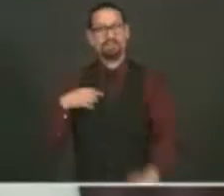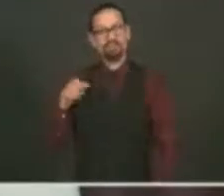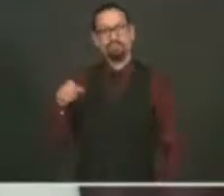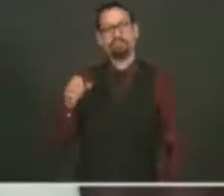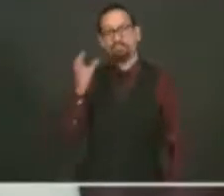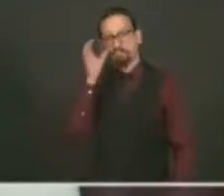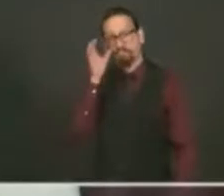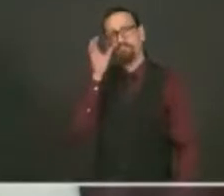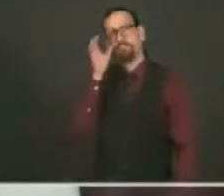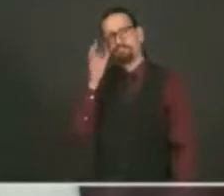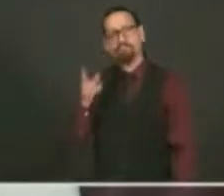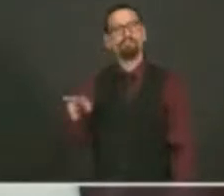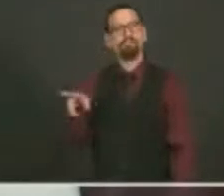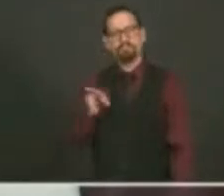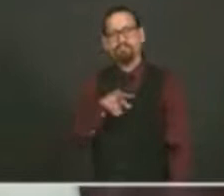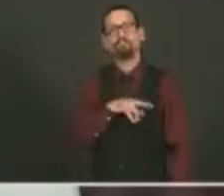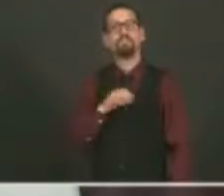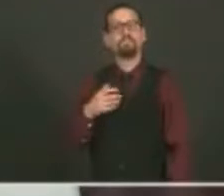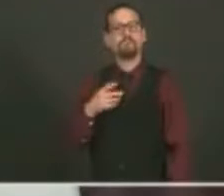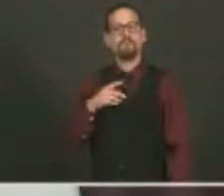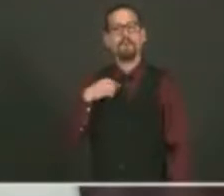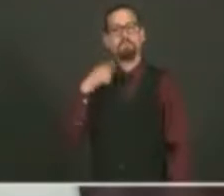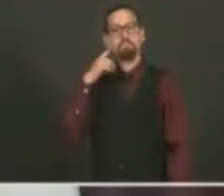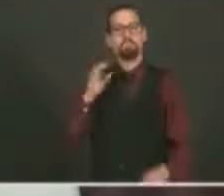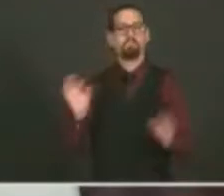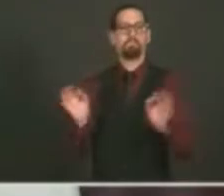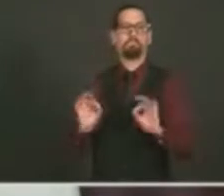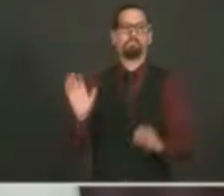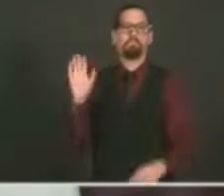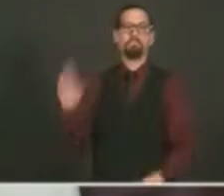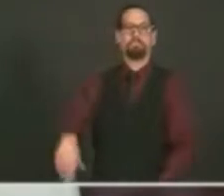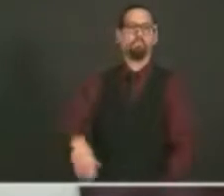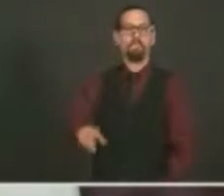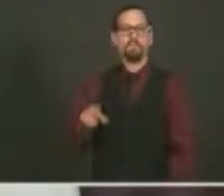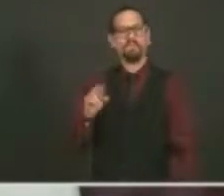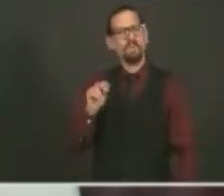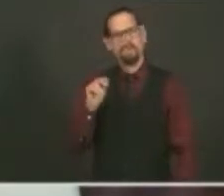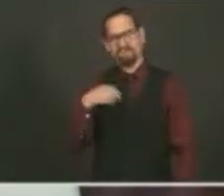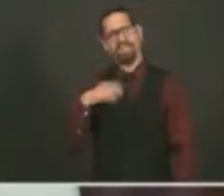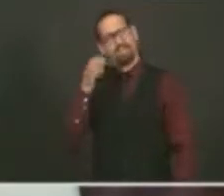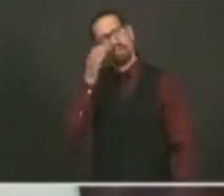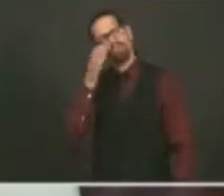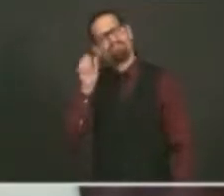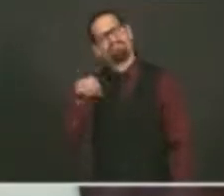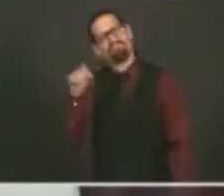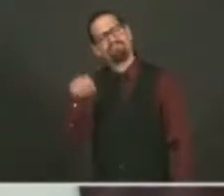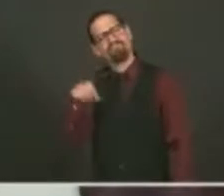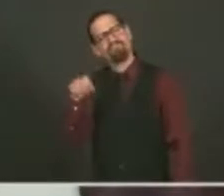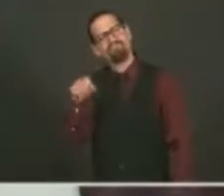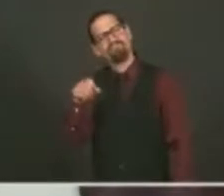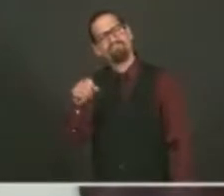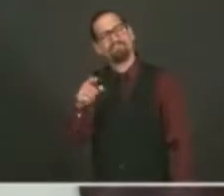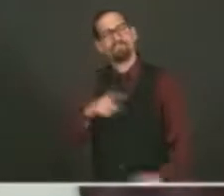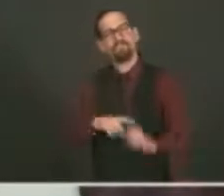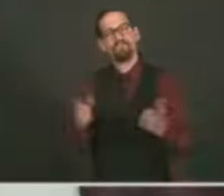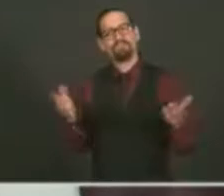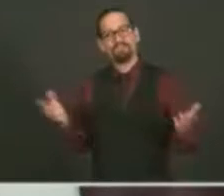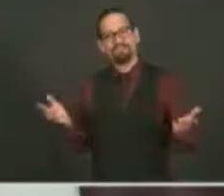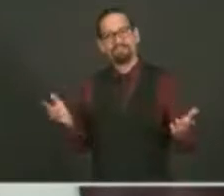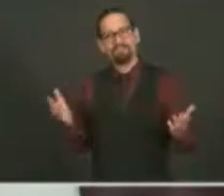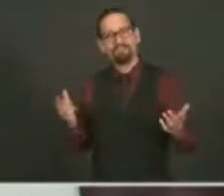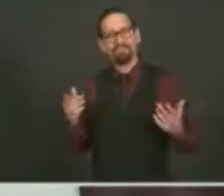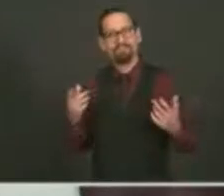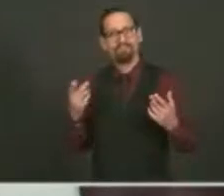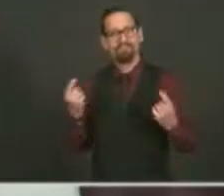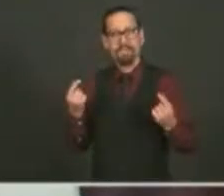them. I don't want to diminish the concerns, and we're going to try even harder to meet their needs. But just like, look at the facts. There is